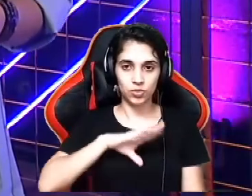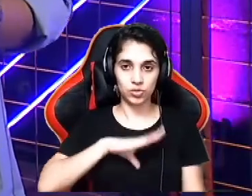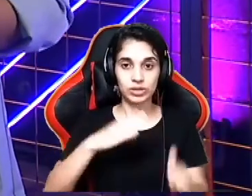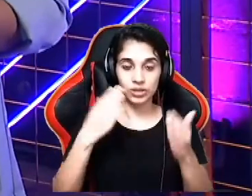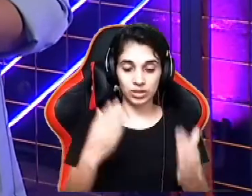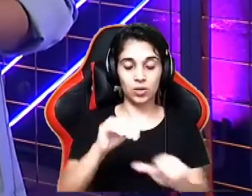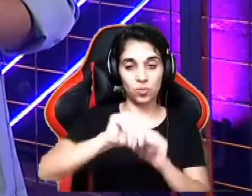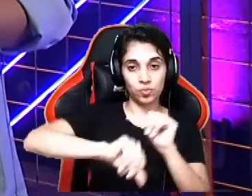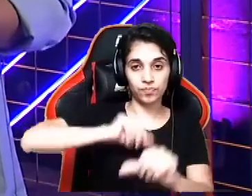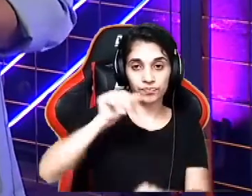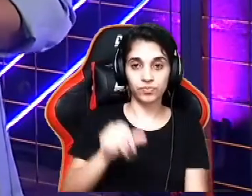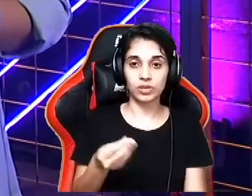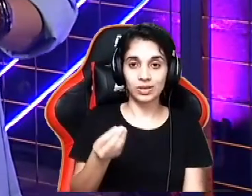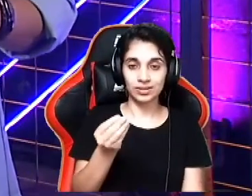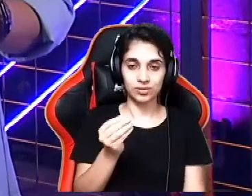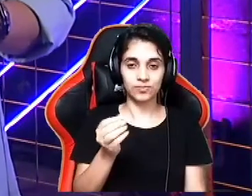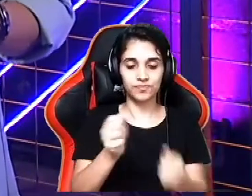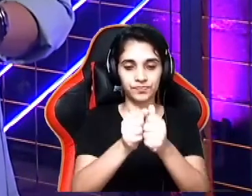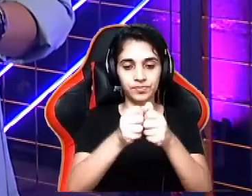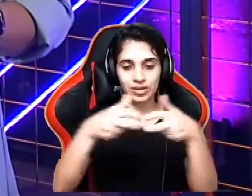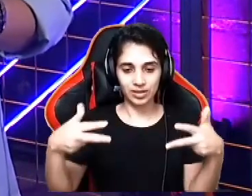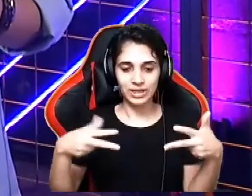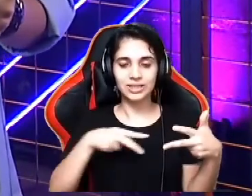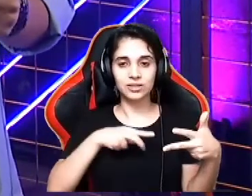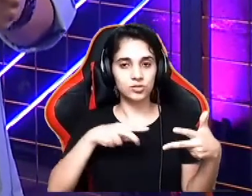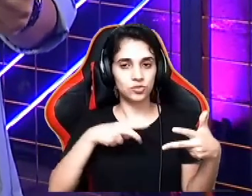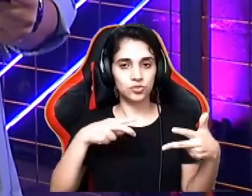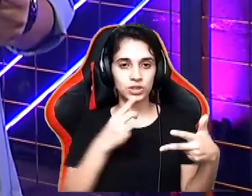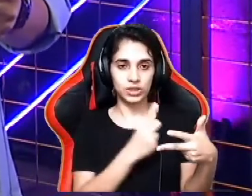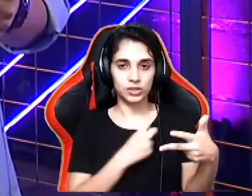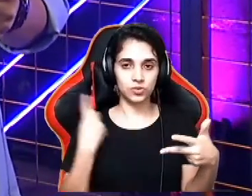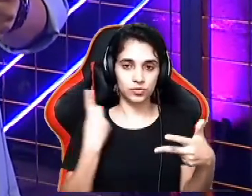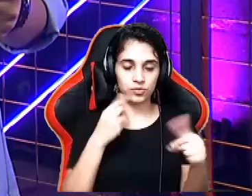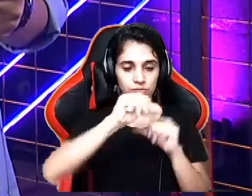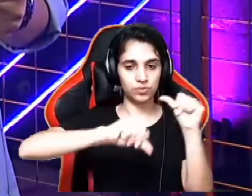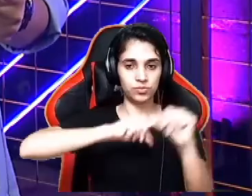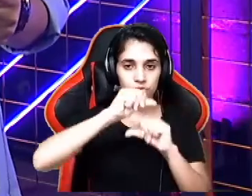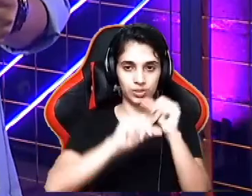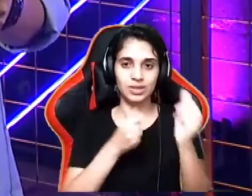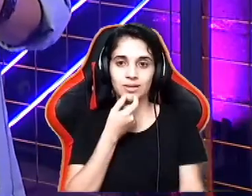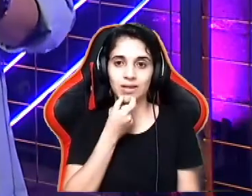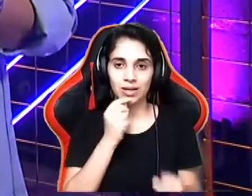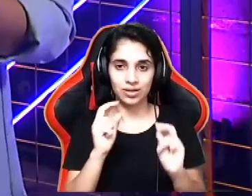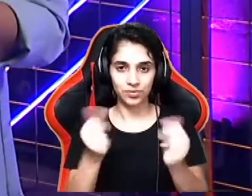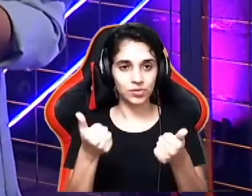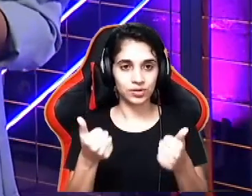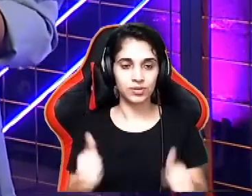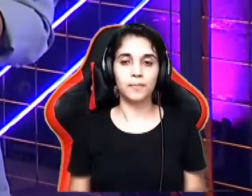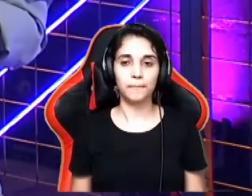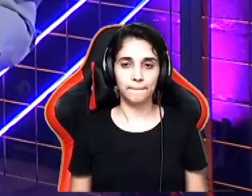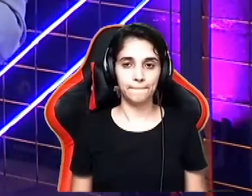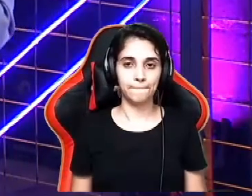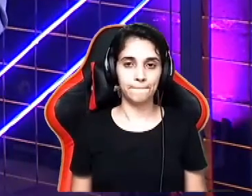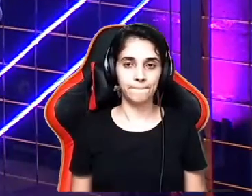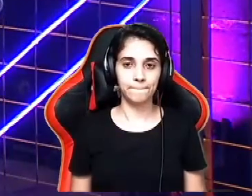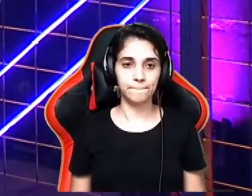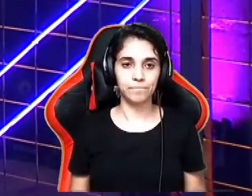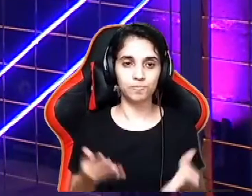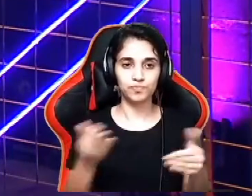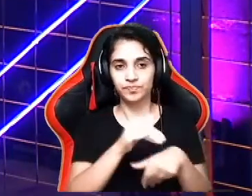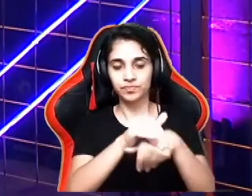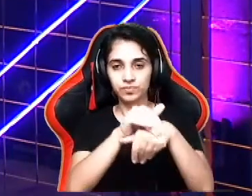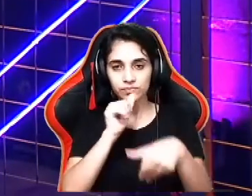originally in Portuguese, so if you want to hear it in English, check out our web link and change it into English on our channel.